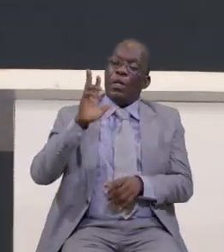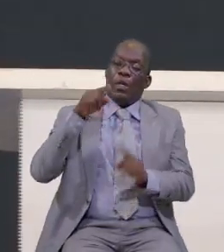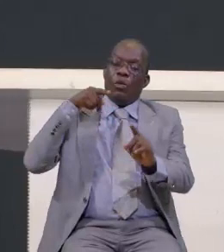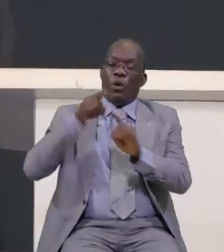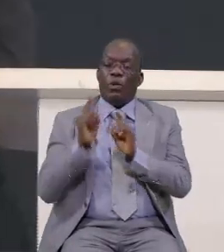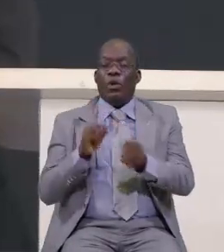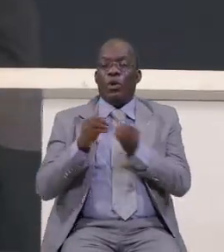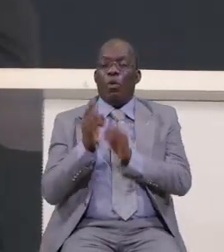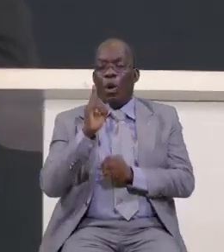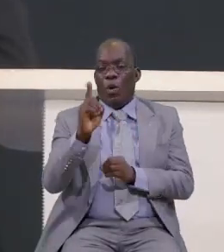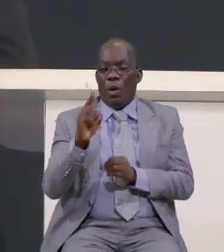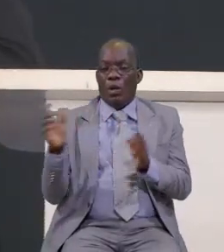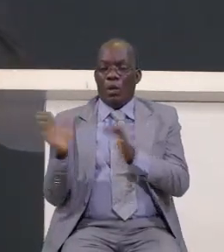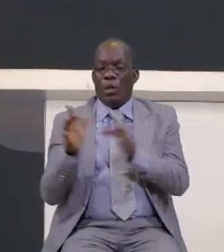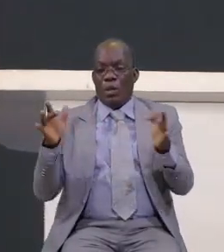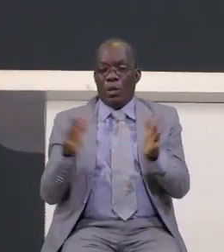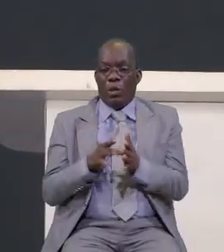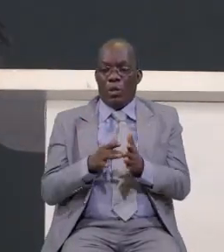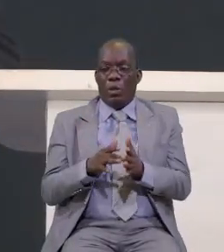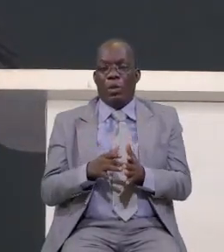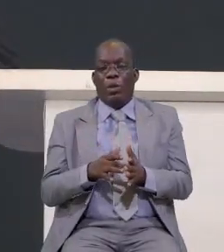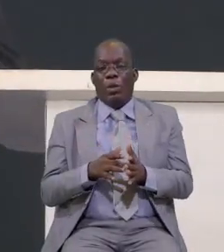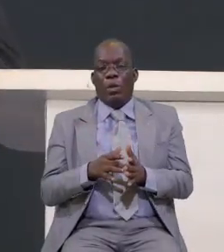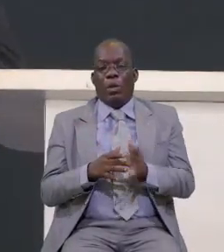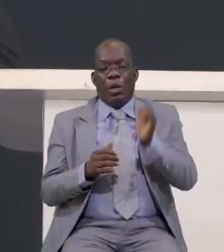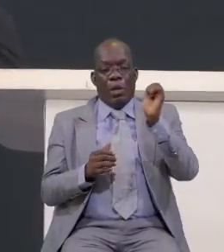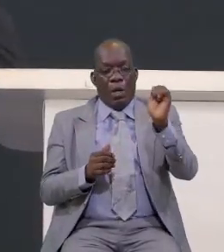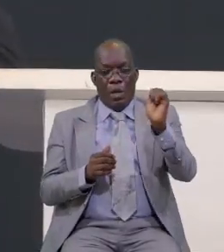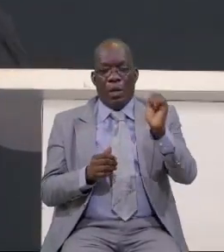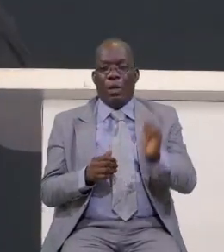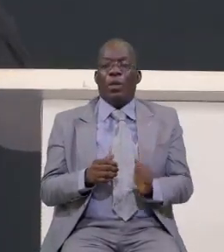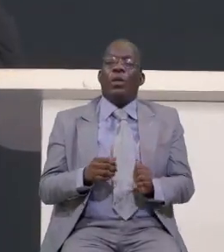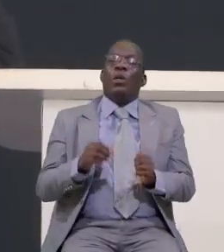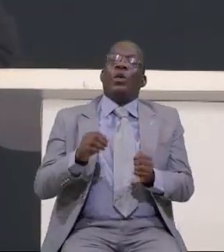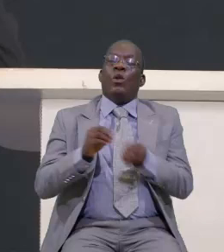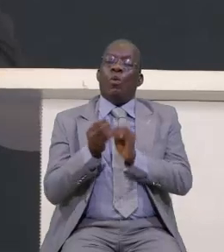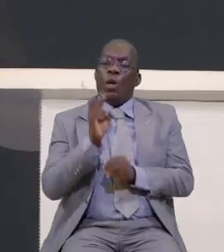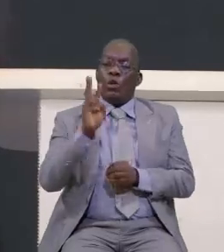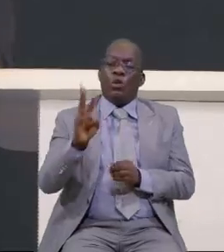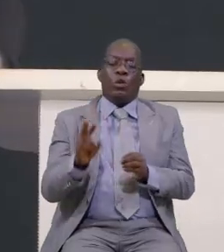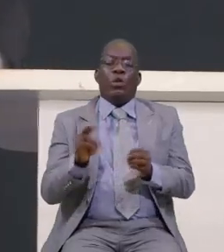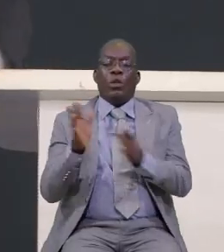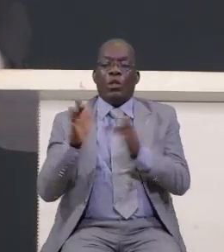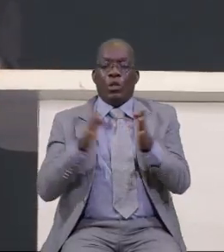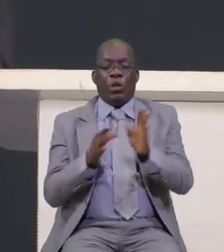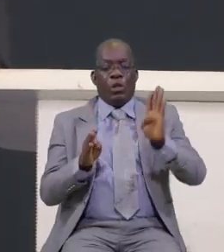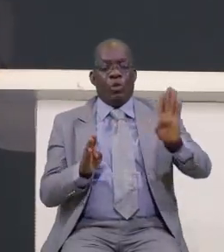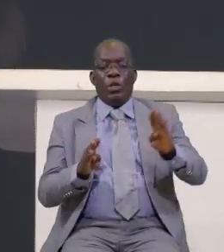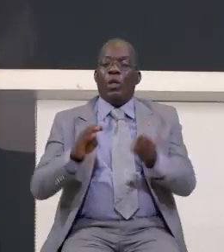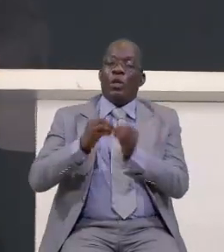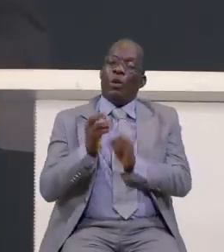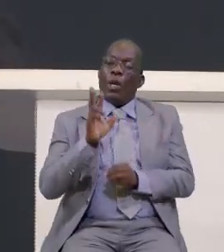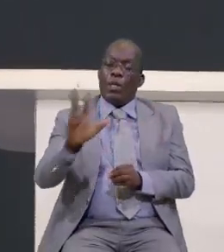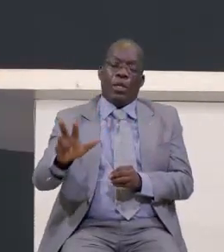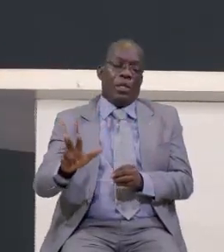Number one, Jesus A. Number two, Jesus B. Number three, Jesus C. A.